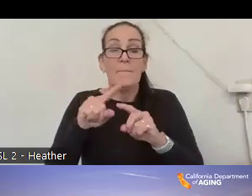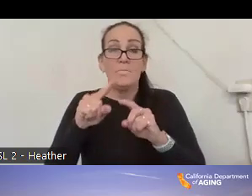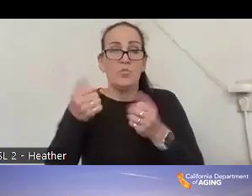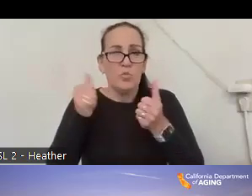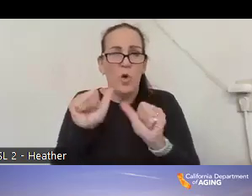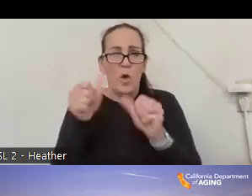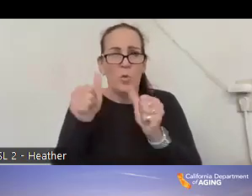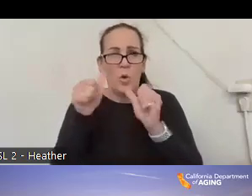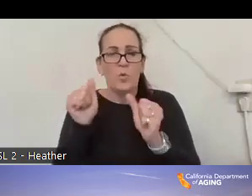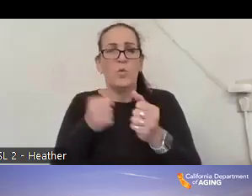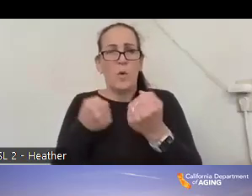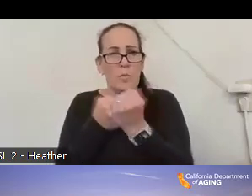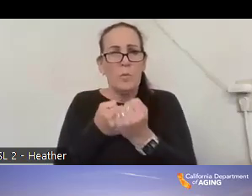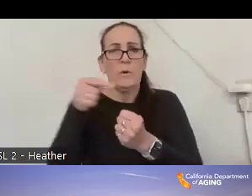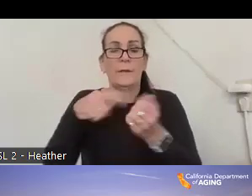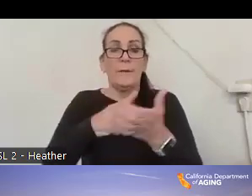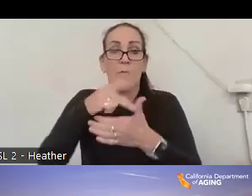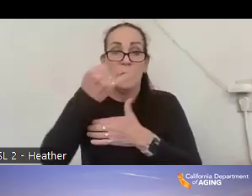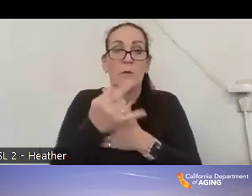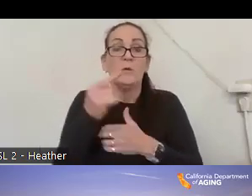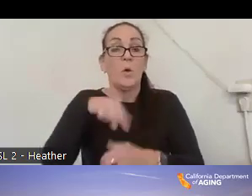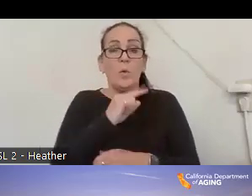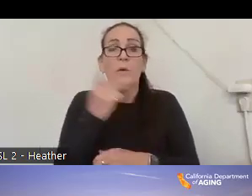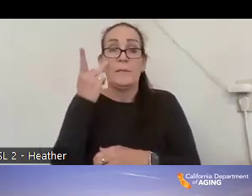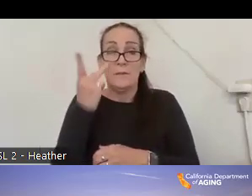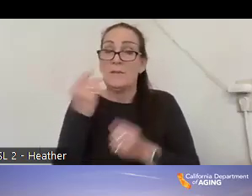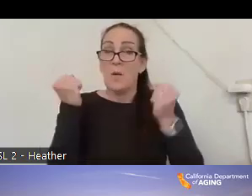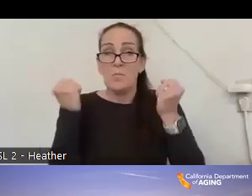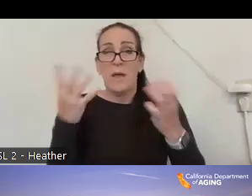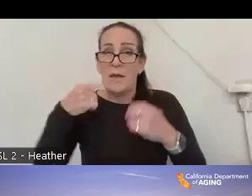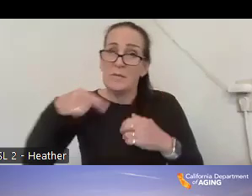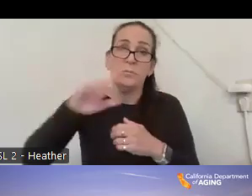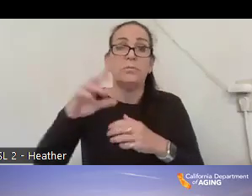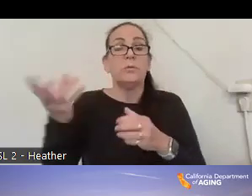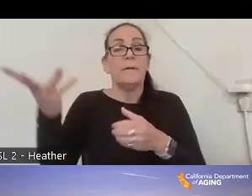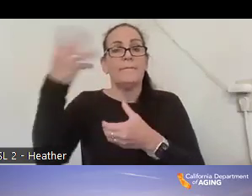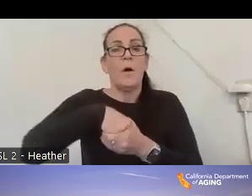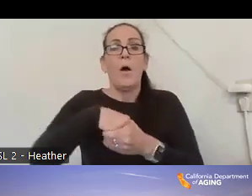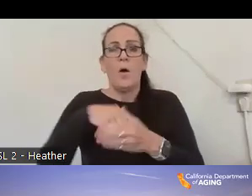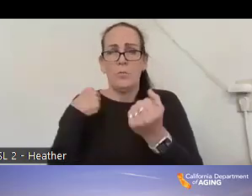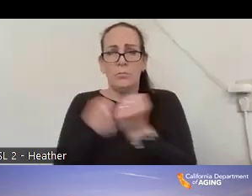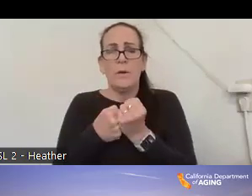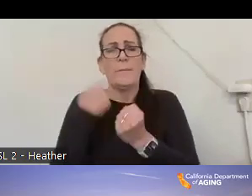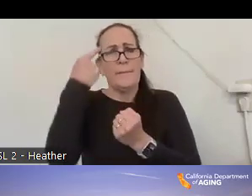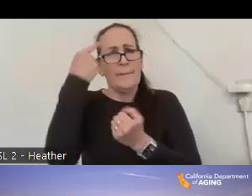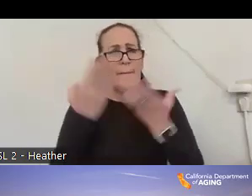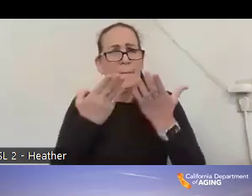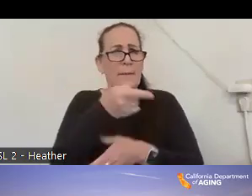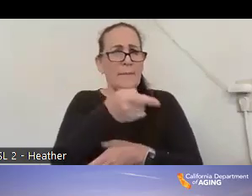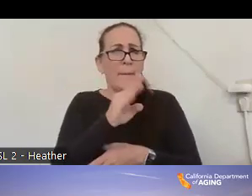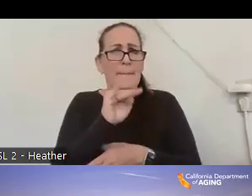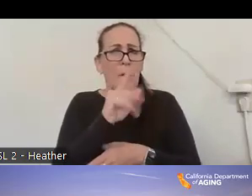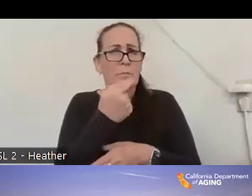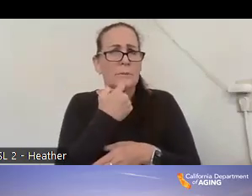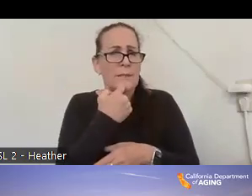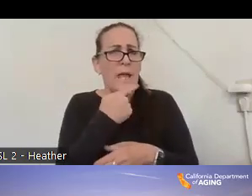this project, and we saw astounding numbers of participation. So I think it was Barbara who had mentioned, like, how do you get the word out?